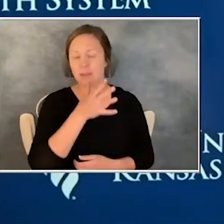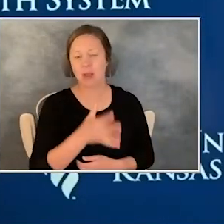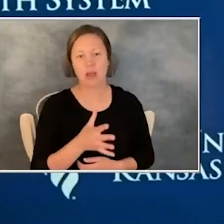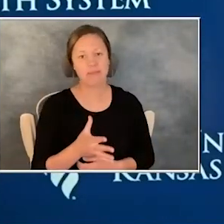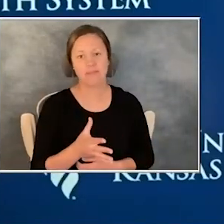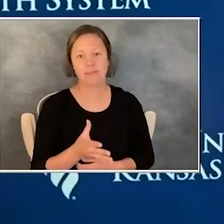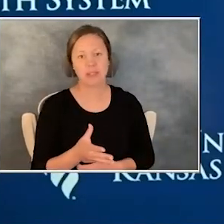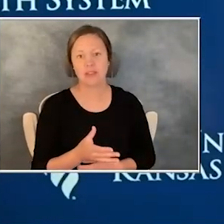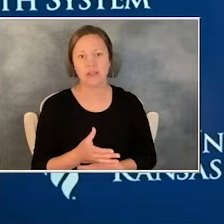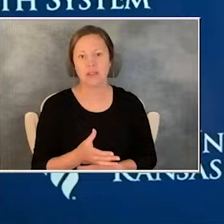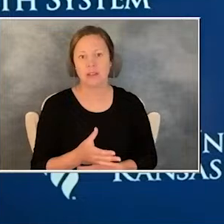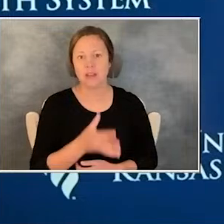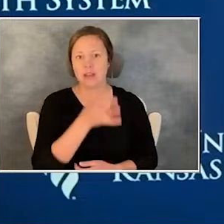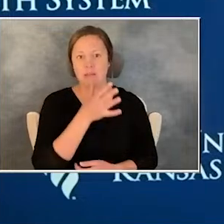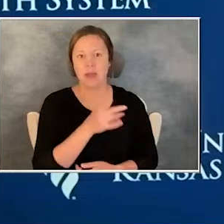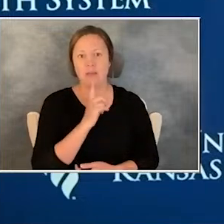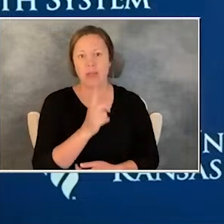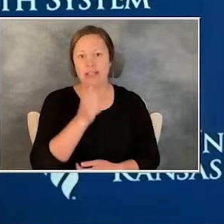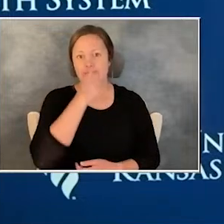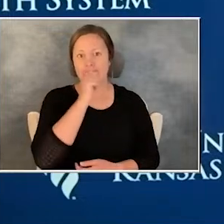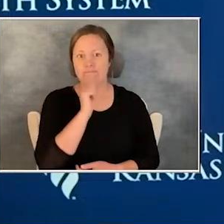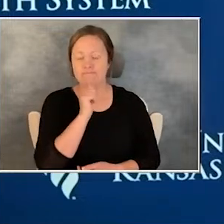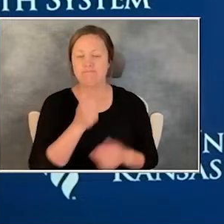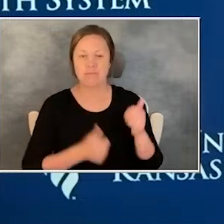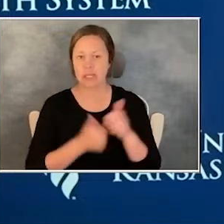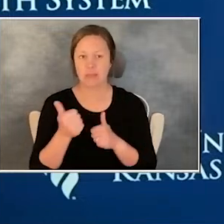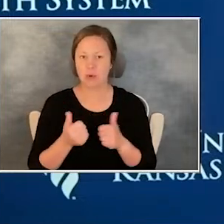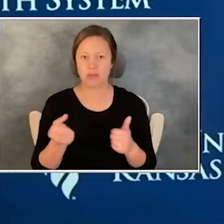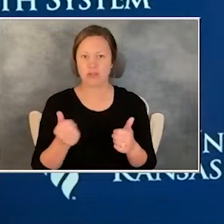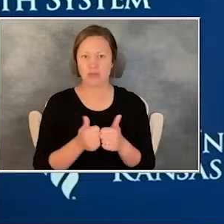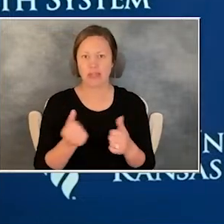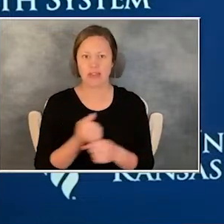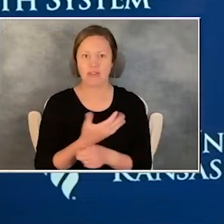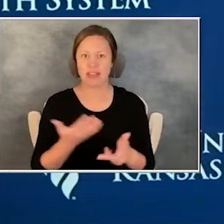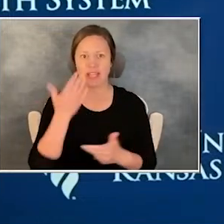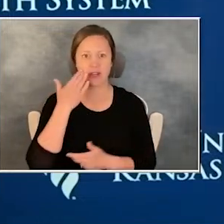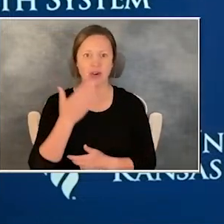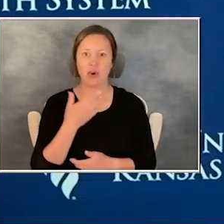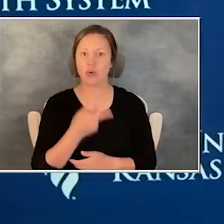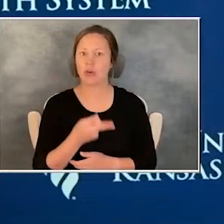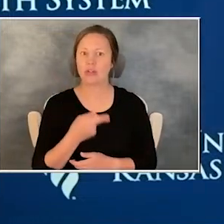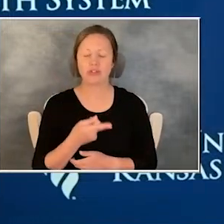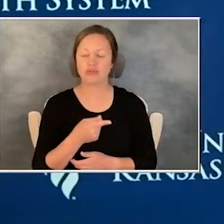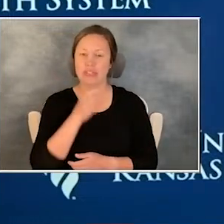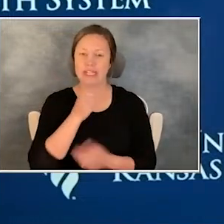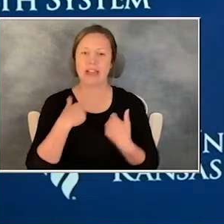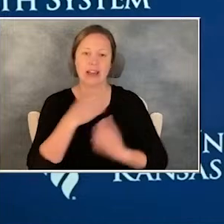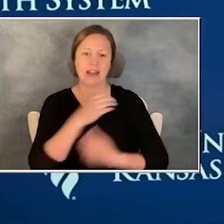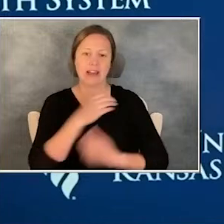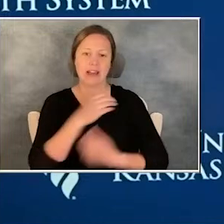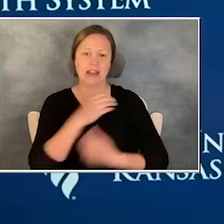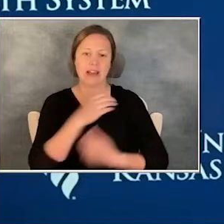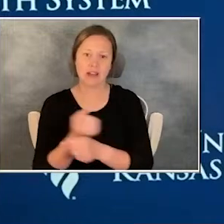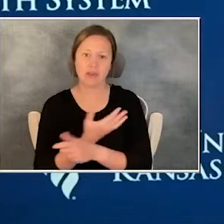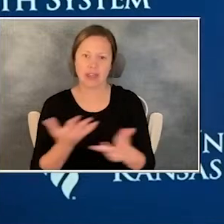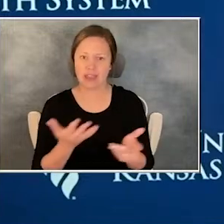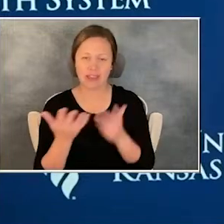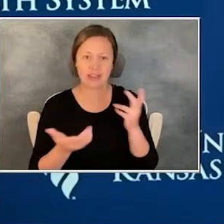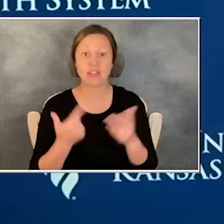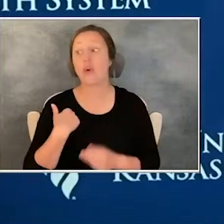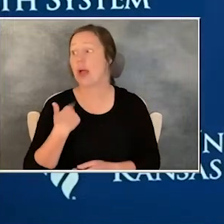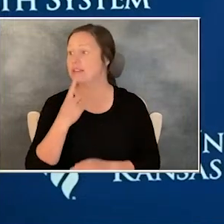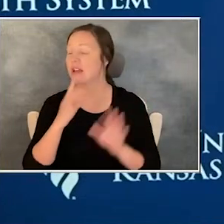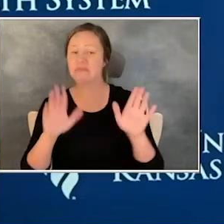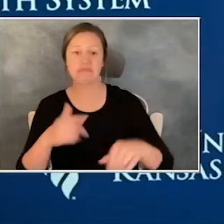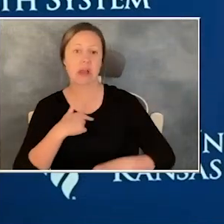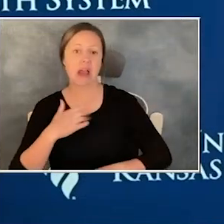been suffering more than my mom through this, and she didn't have the bandwidth. So I said, give me all the poster supplies and let me go to town on this. So I just